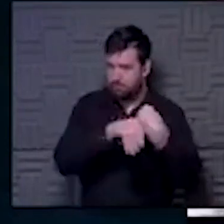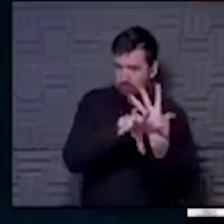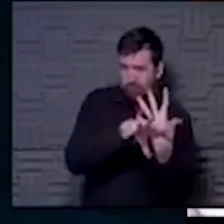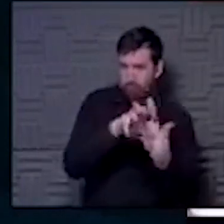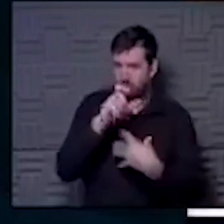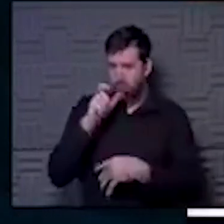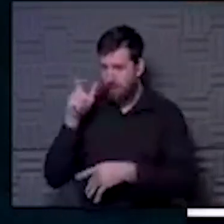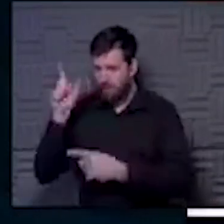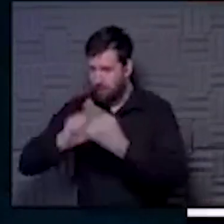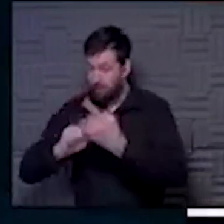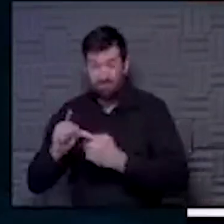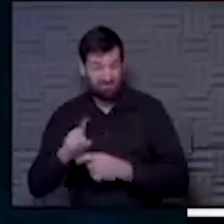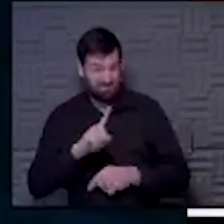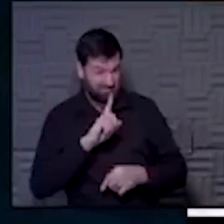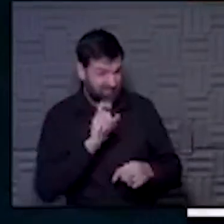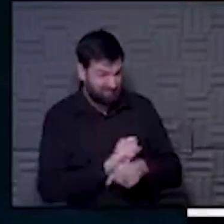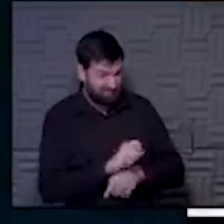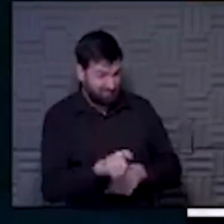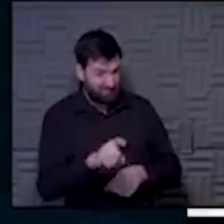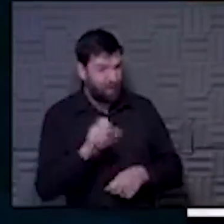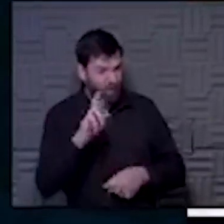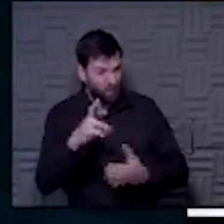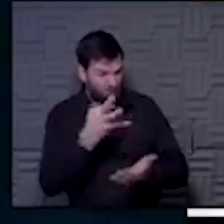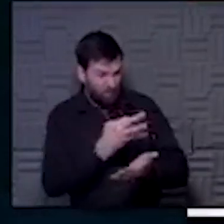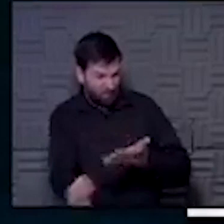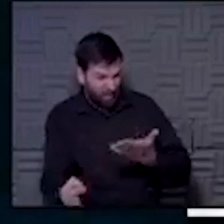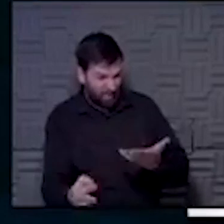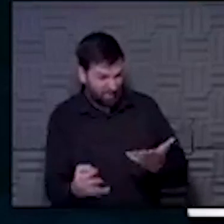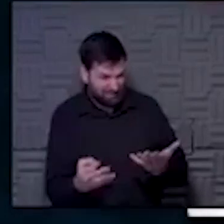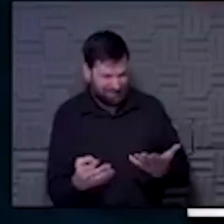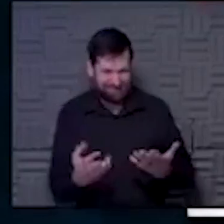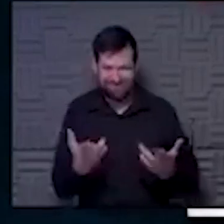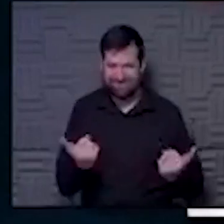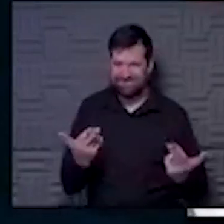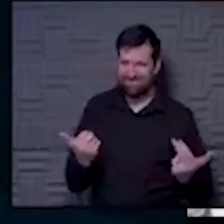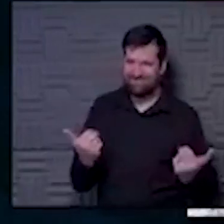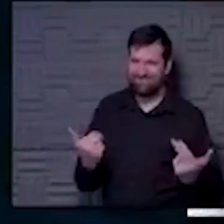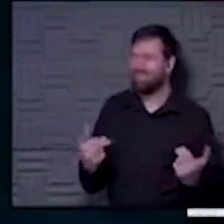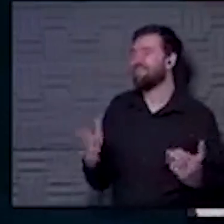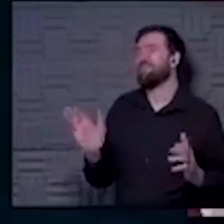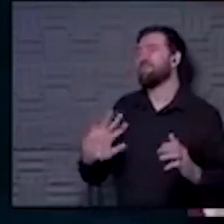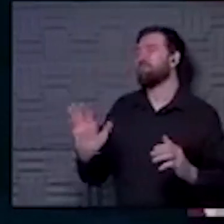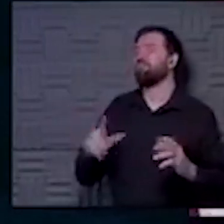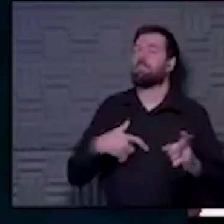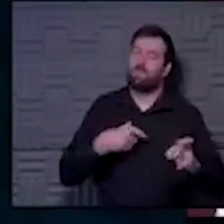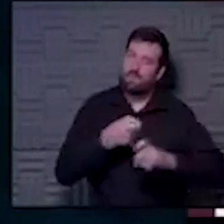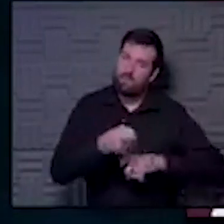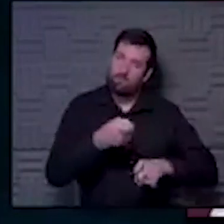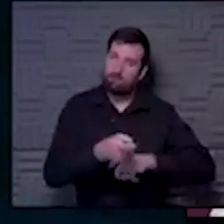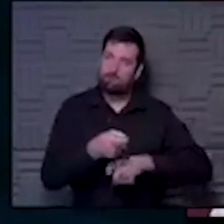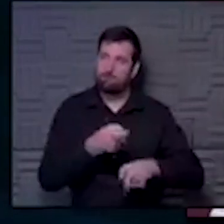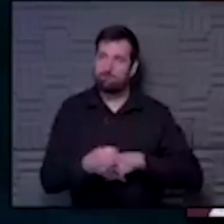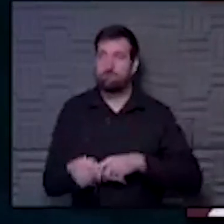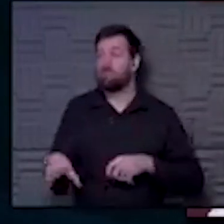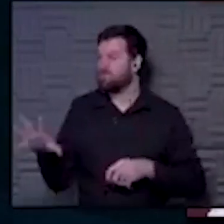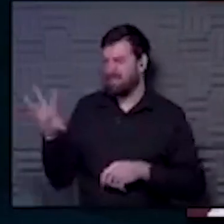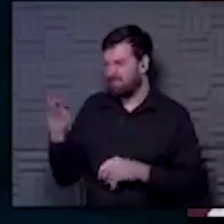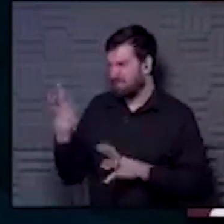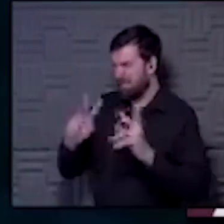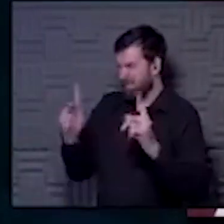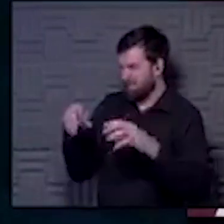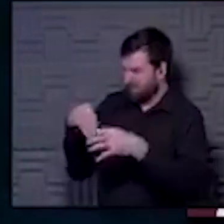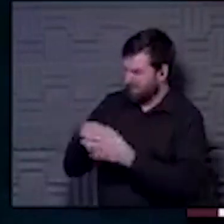Yes, better be right. You better be right, otherwise you flunk that question. I'm just telling you. No, that's just kidding. 50 people in a room. Yeah, that's right.